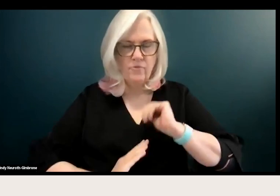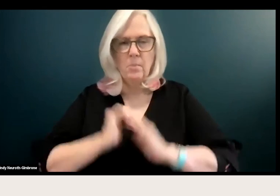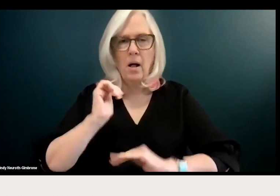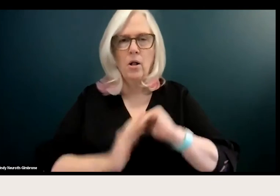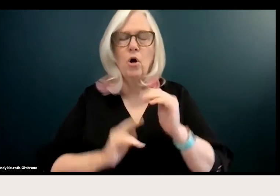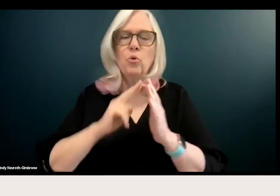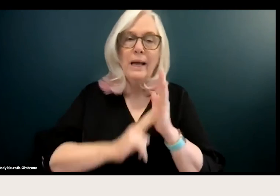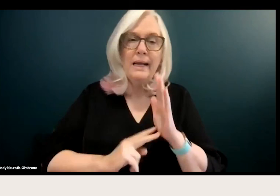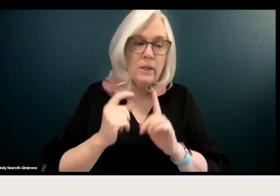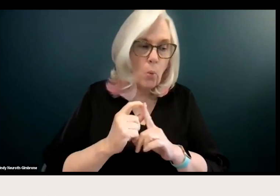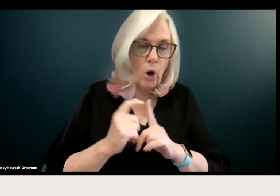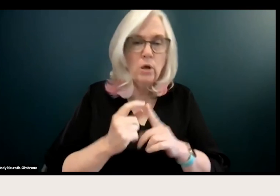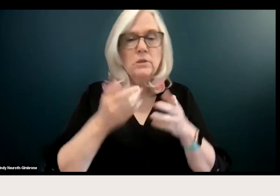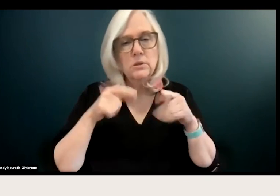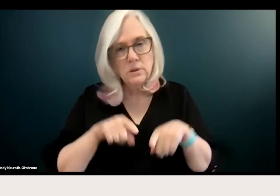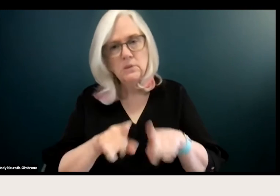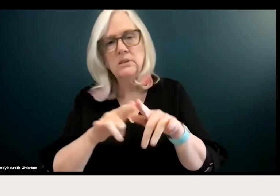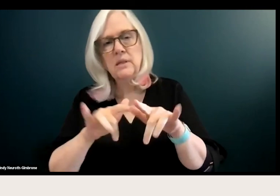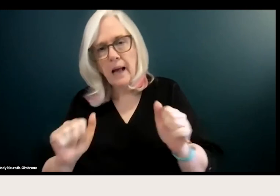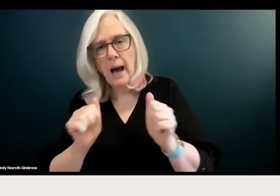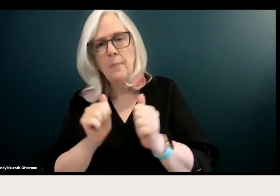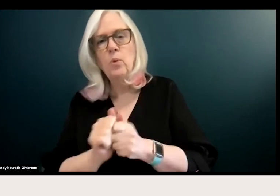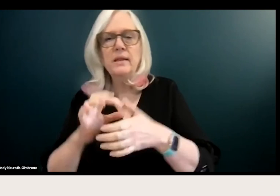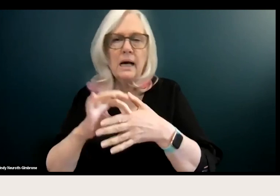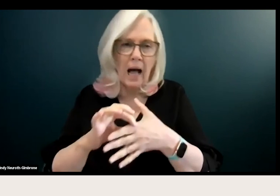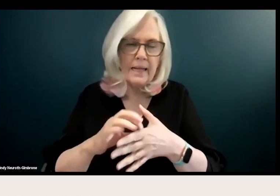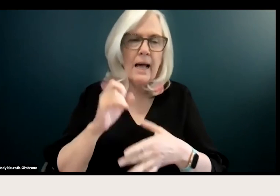is watching the video without headphones or access to sound.